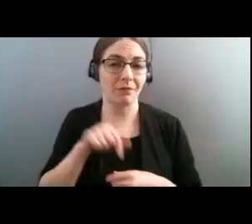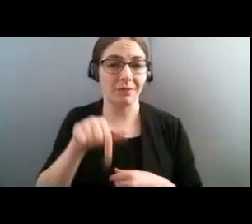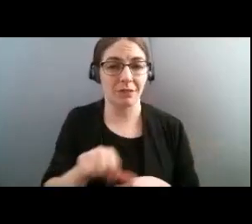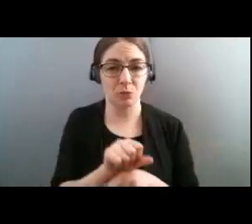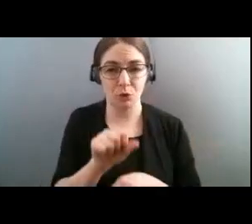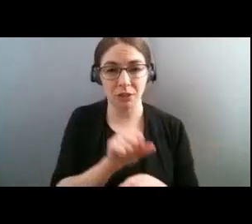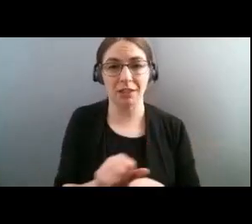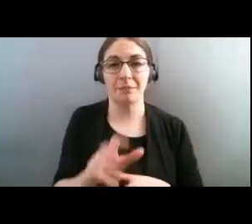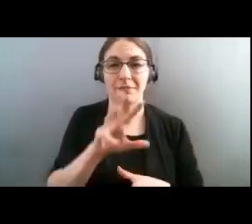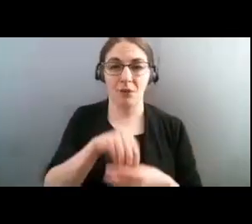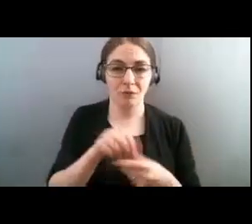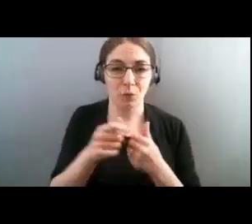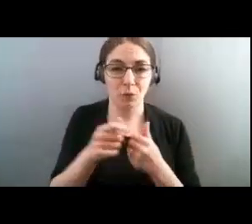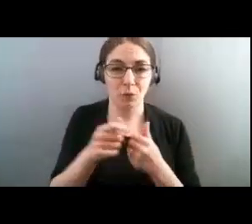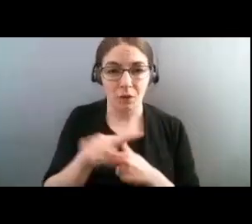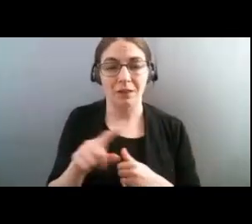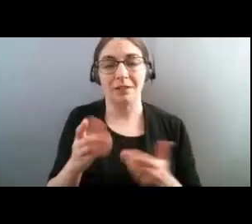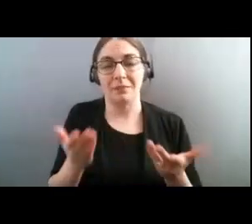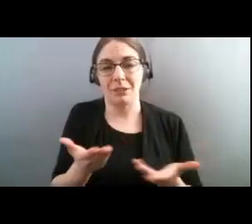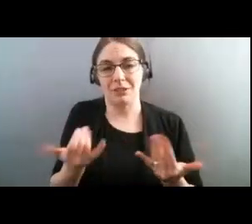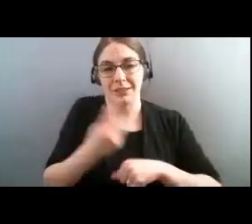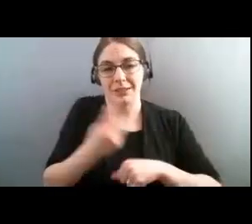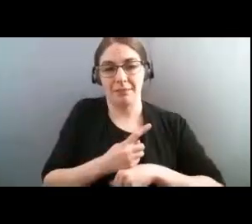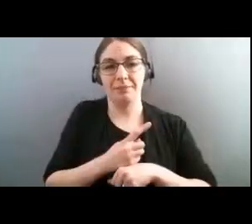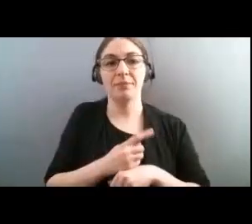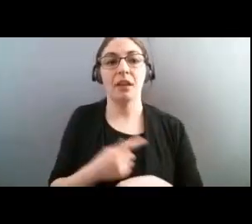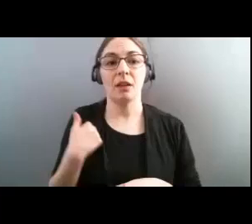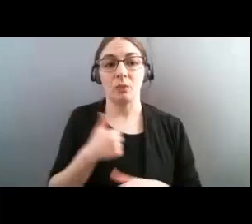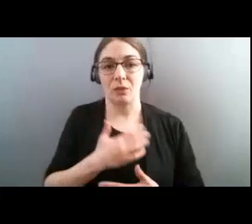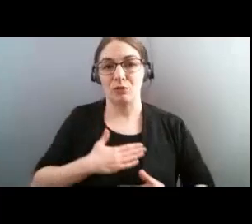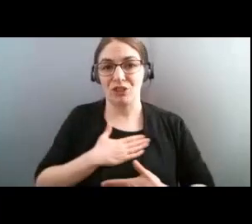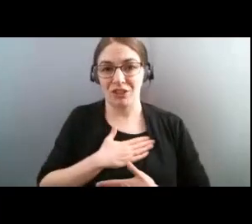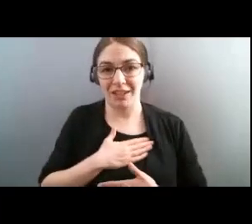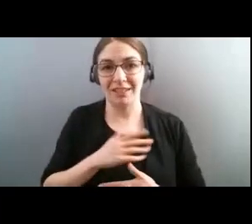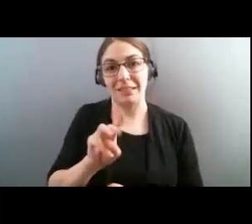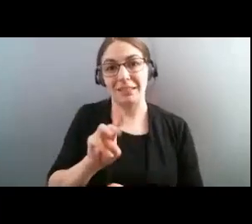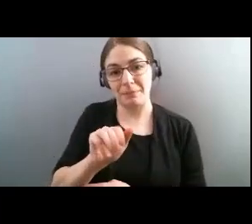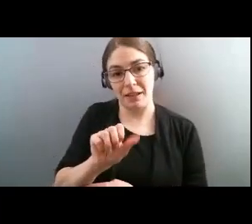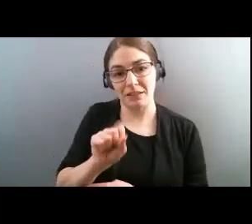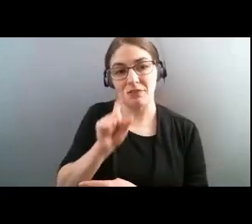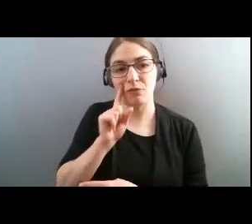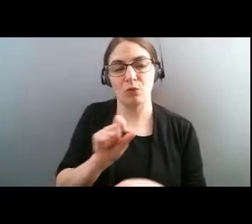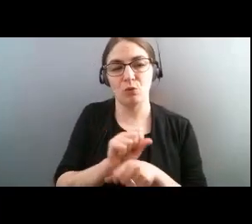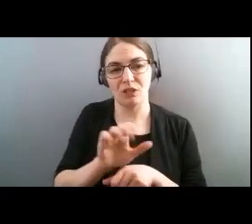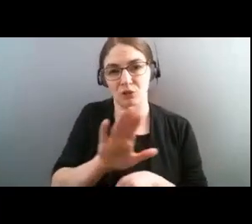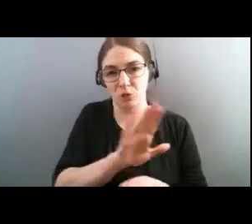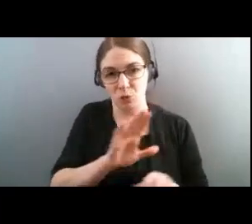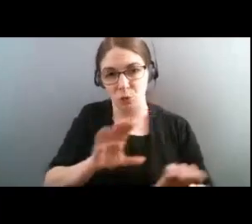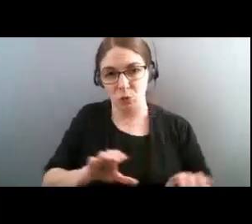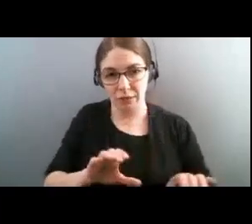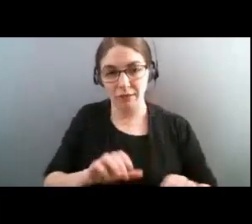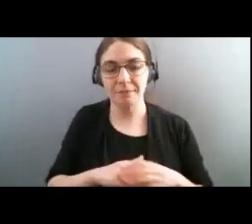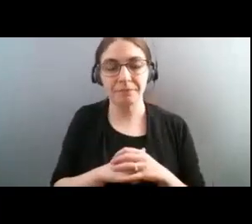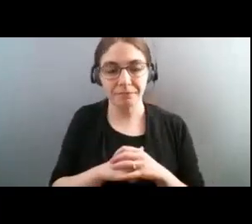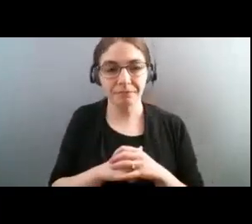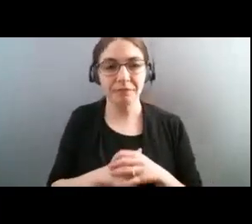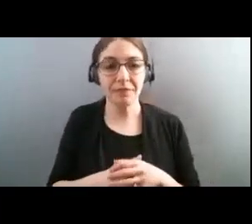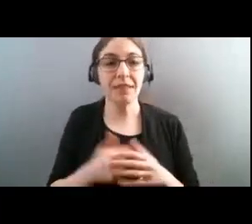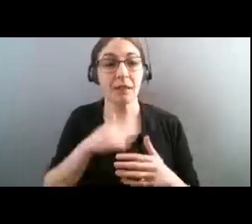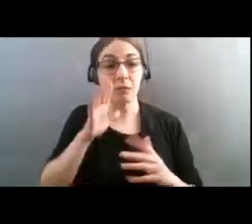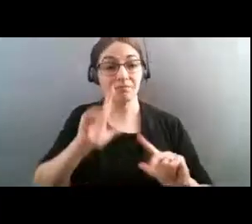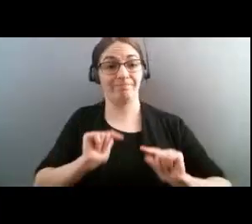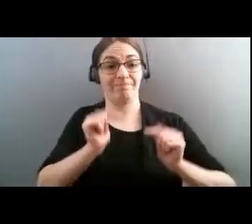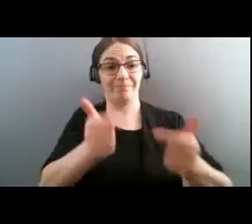here today, and appreciate DMAS for the work that they're doing. And I will turn it back